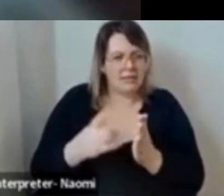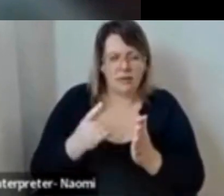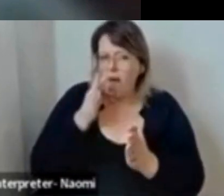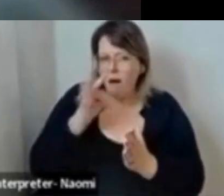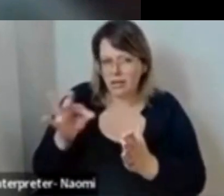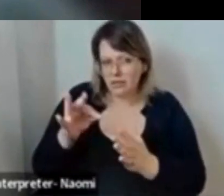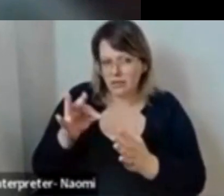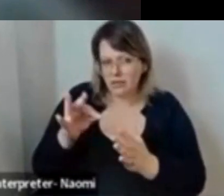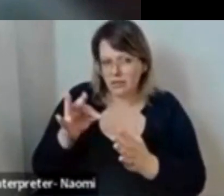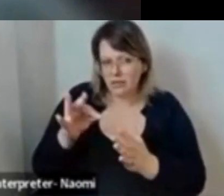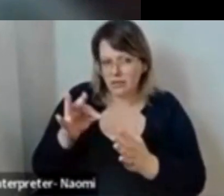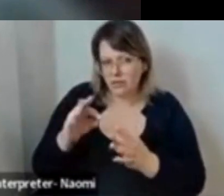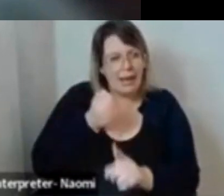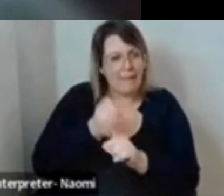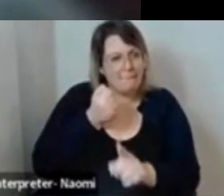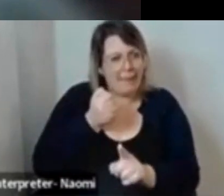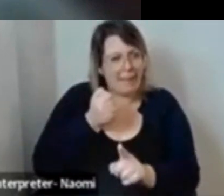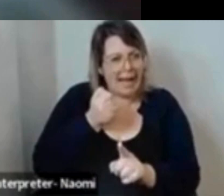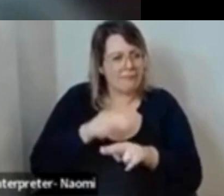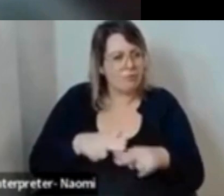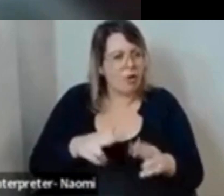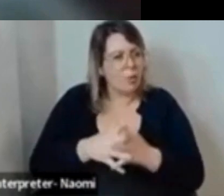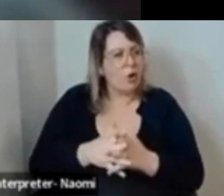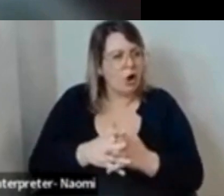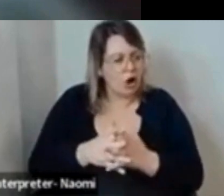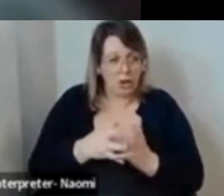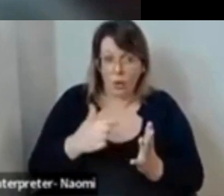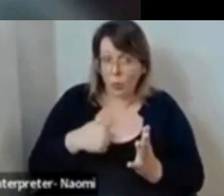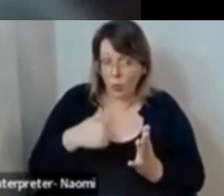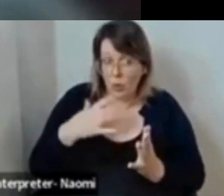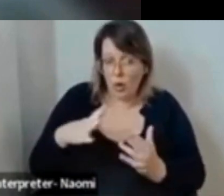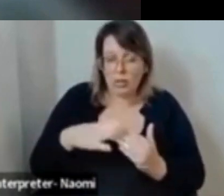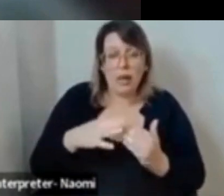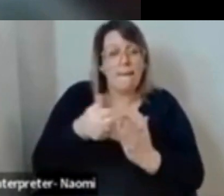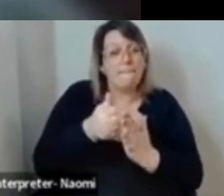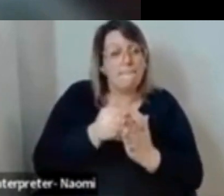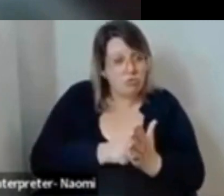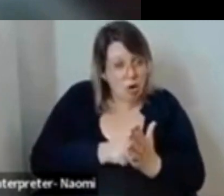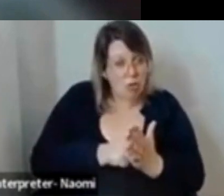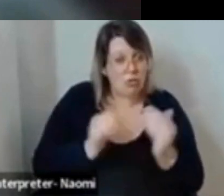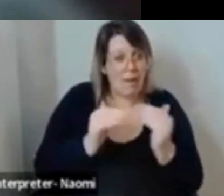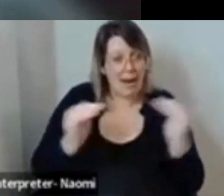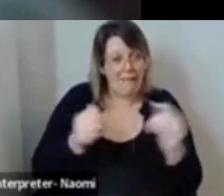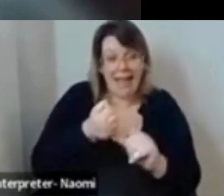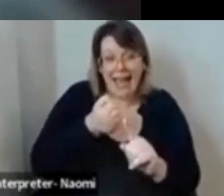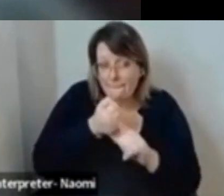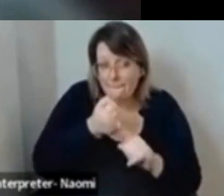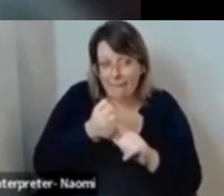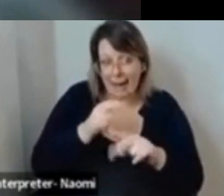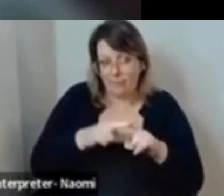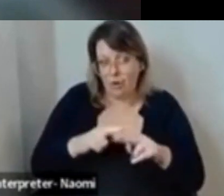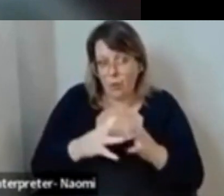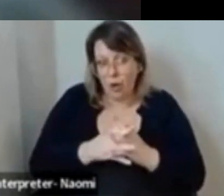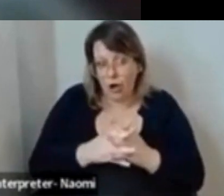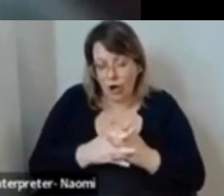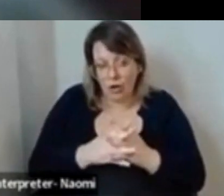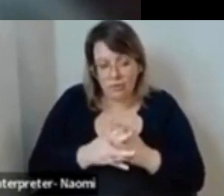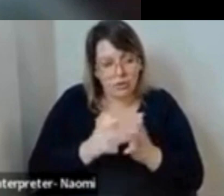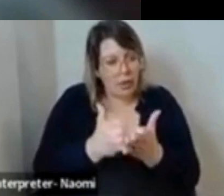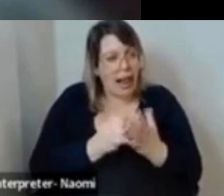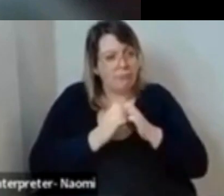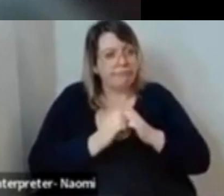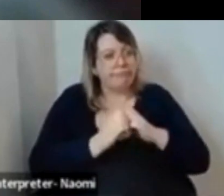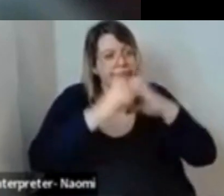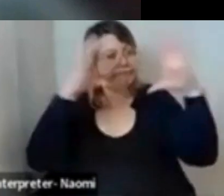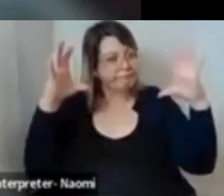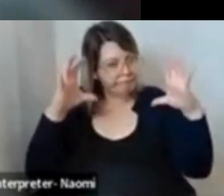framework. We'd like to develop kind of a program level impact framework with you all that then helps to inform what that looks like individually in